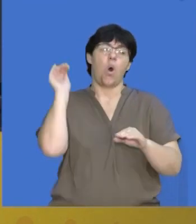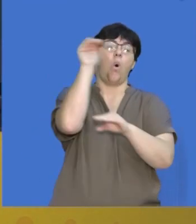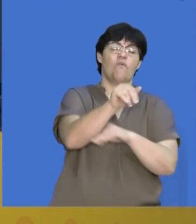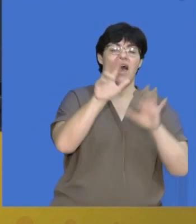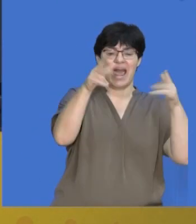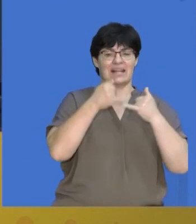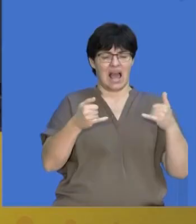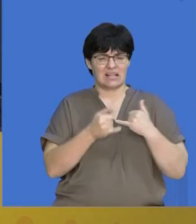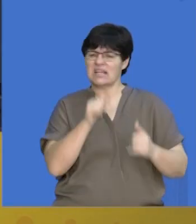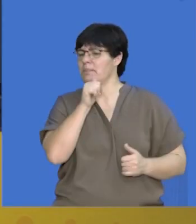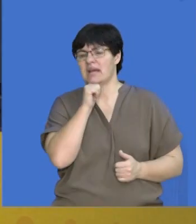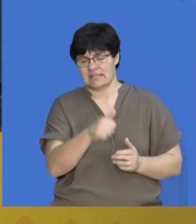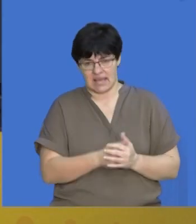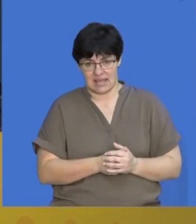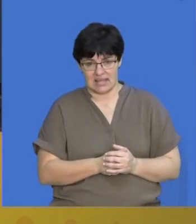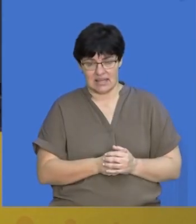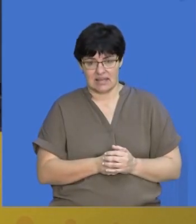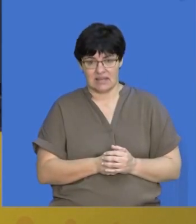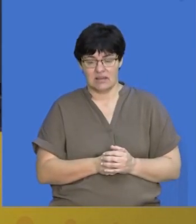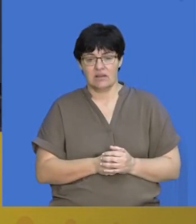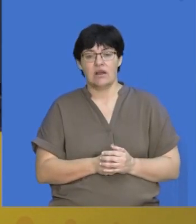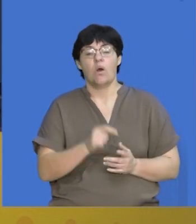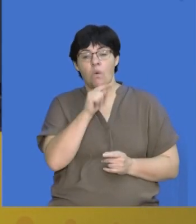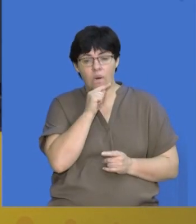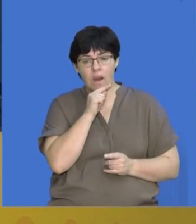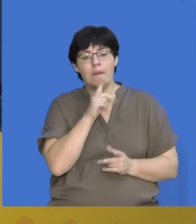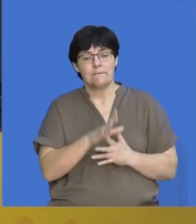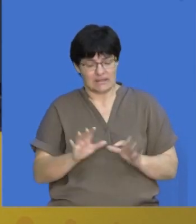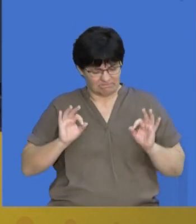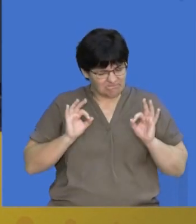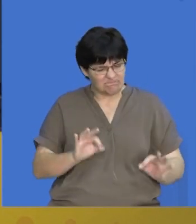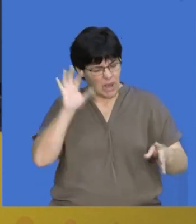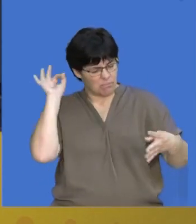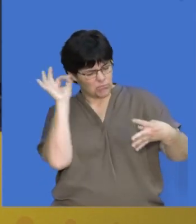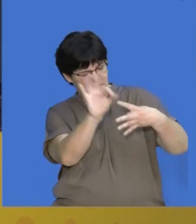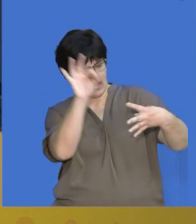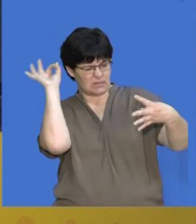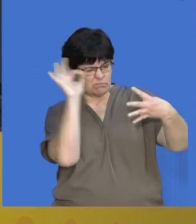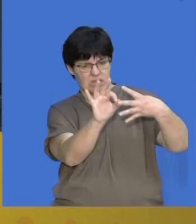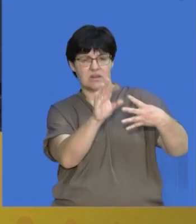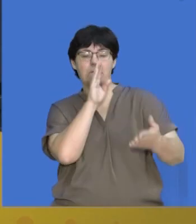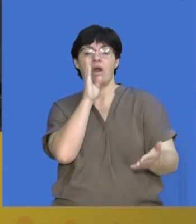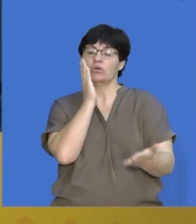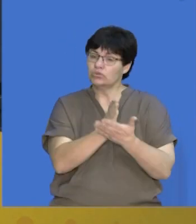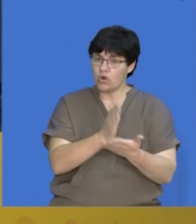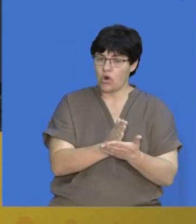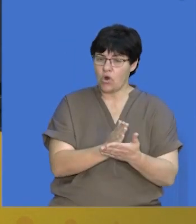doesn't really matter. But the idea is to be as concise as possible, making sure that each and every one